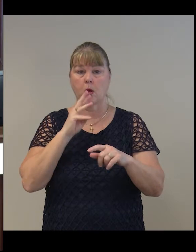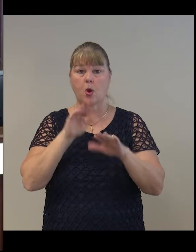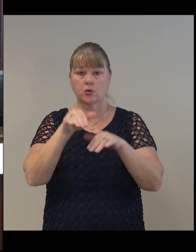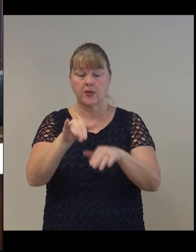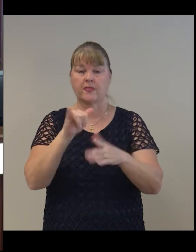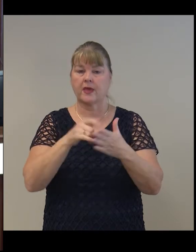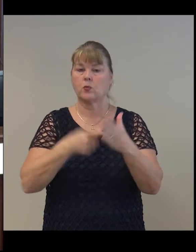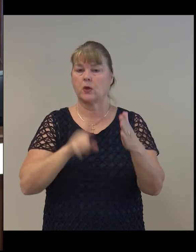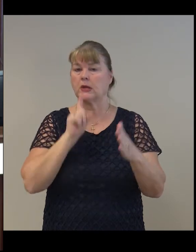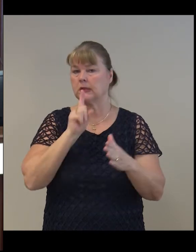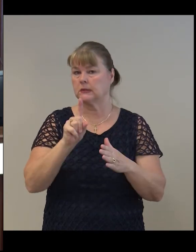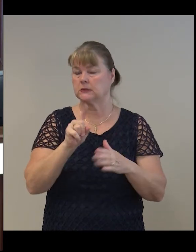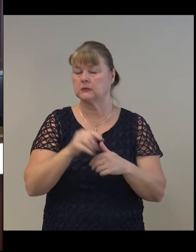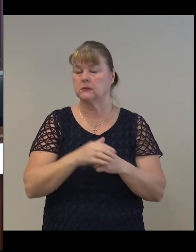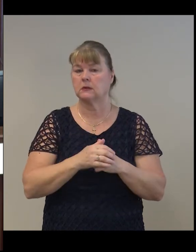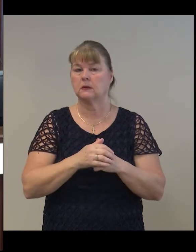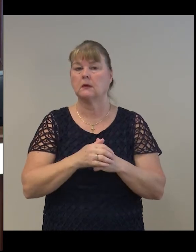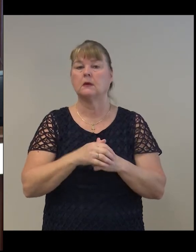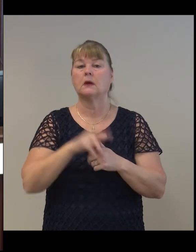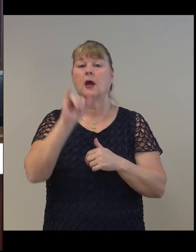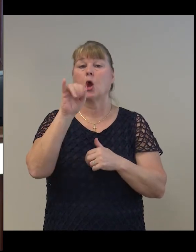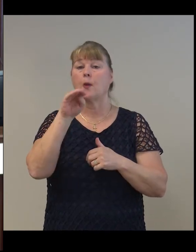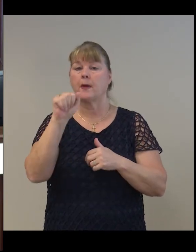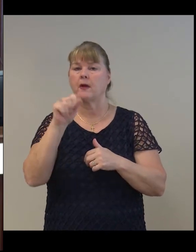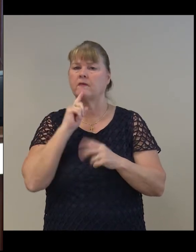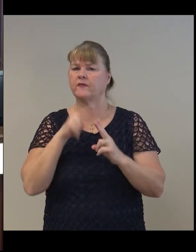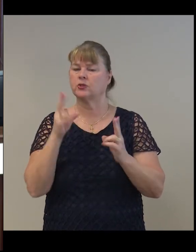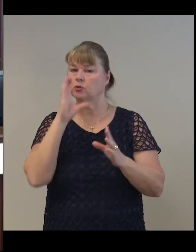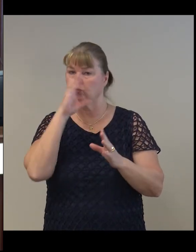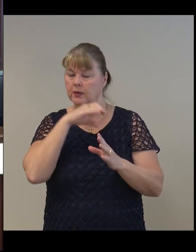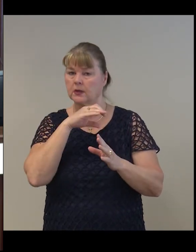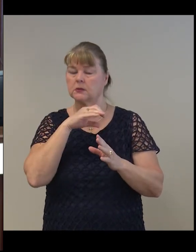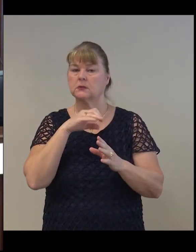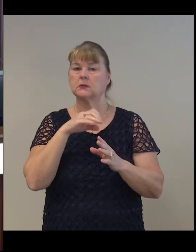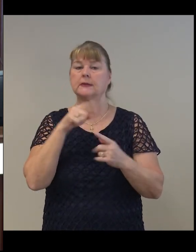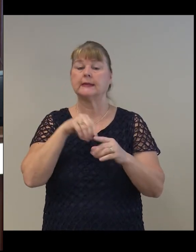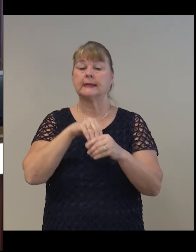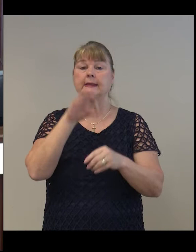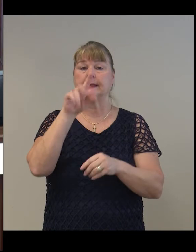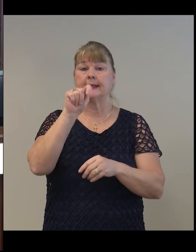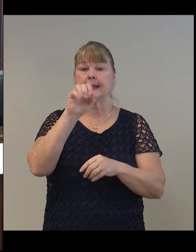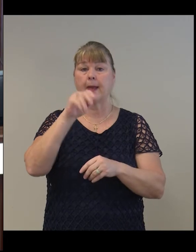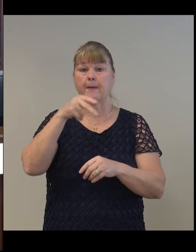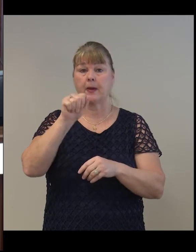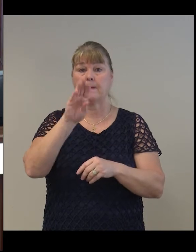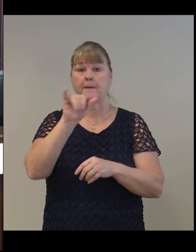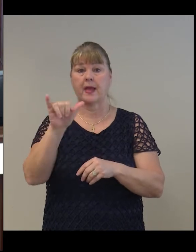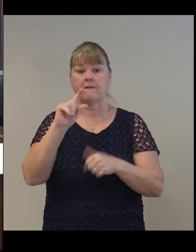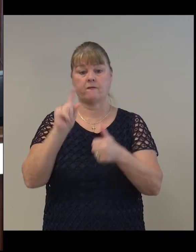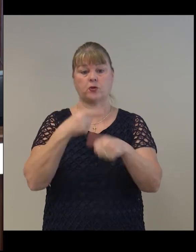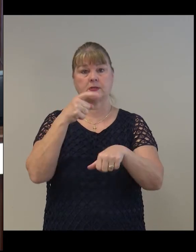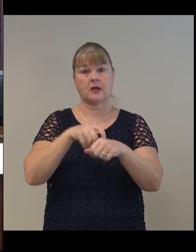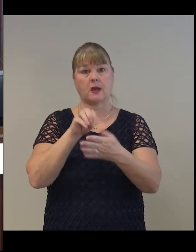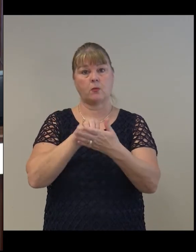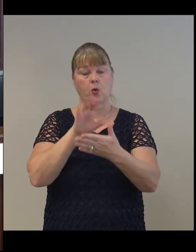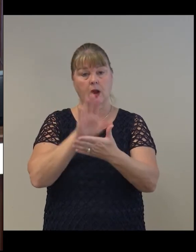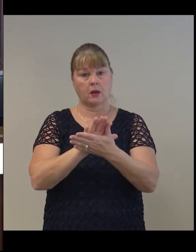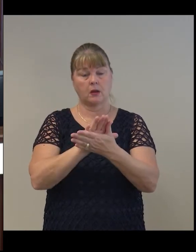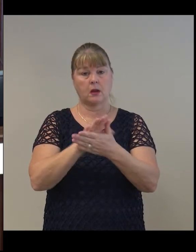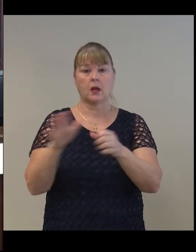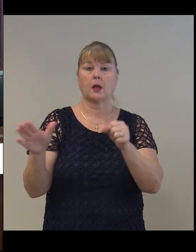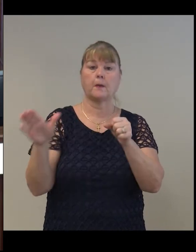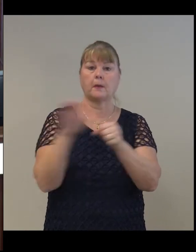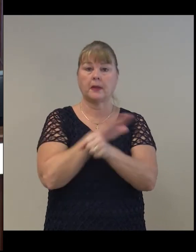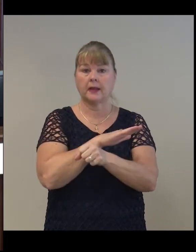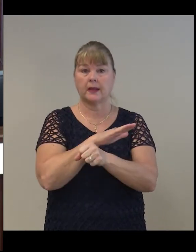surge is. Now, Irma was very strange in that in the Tampa Bay, for one of the first times on record, it completely